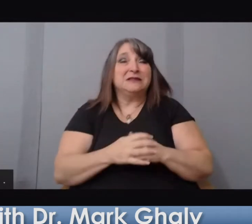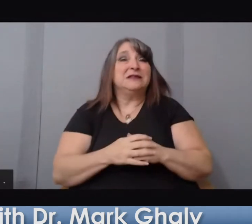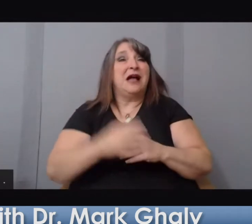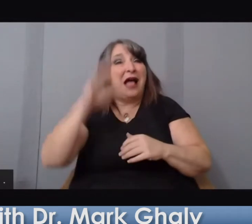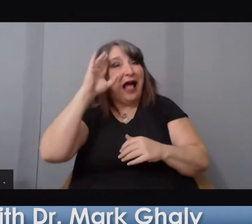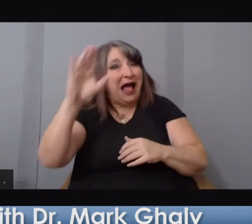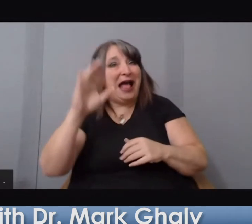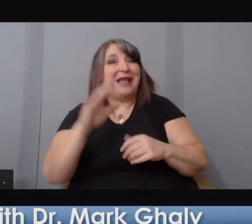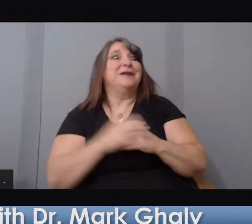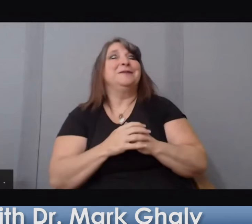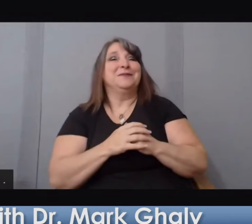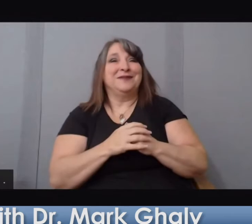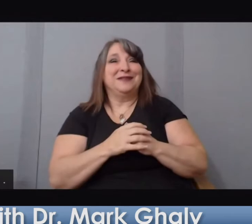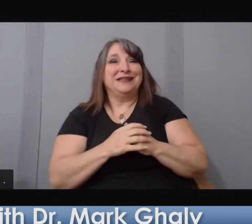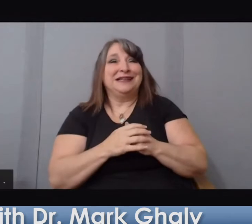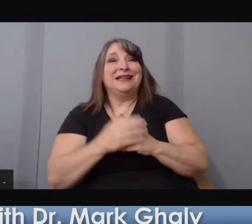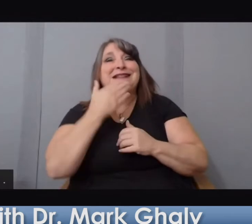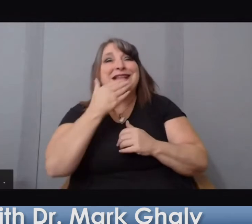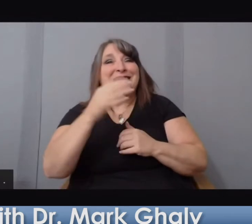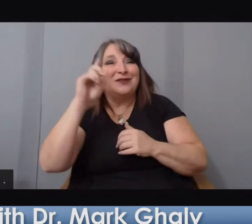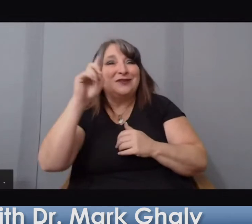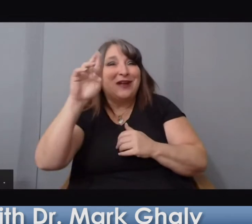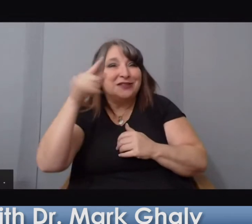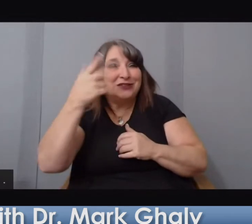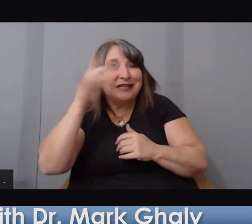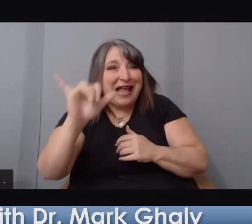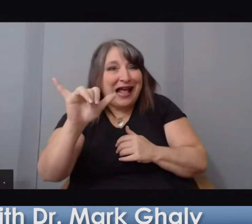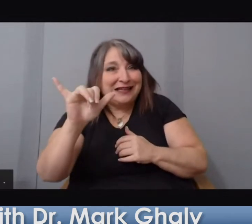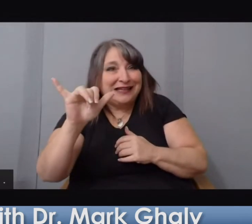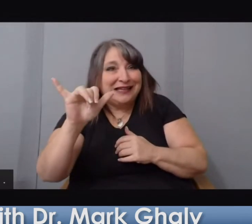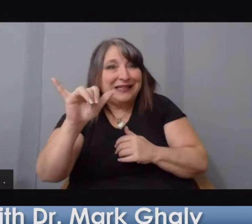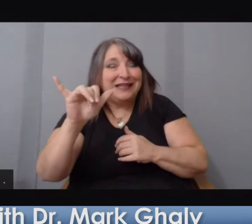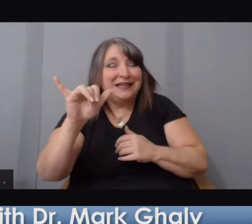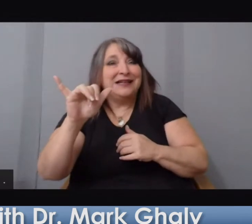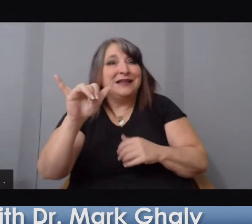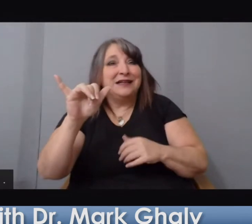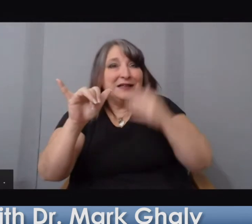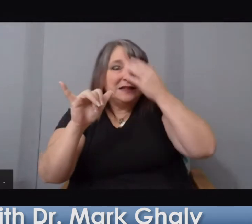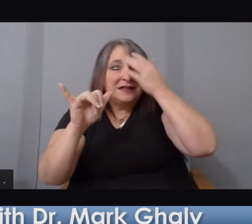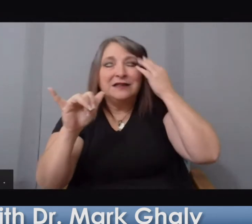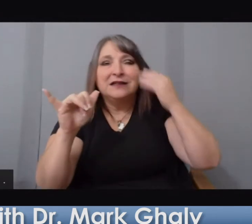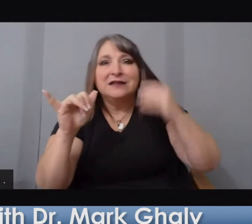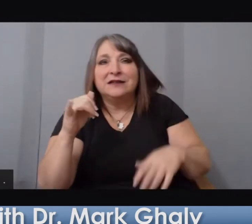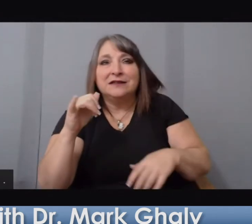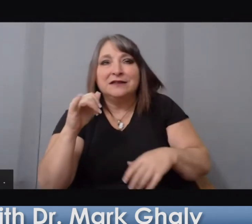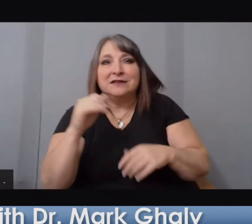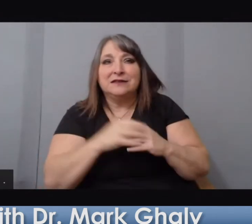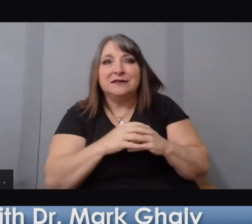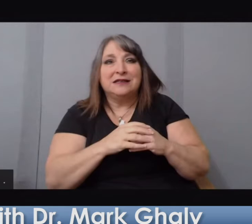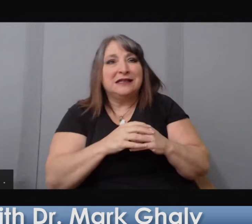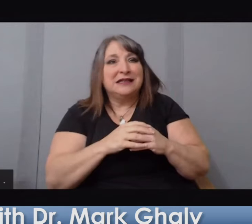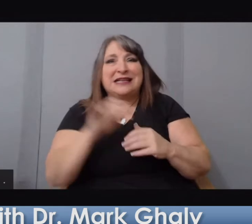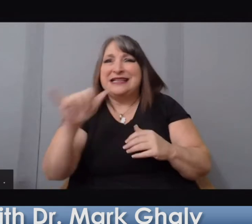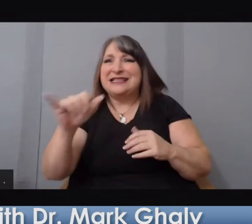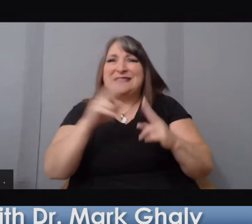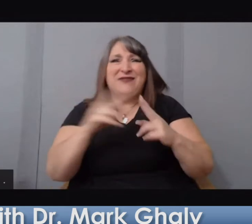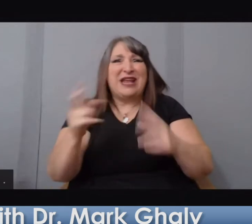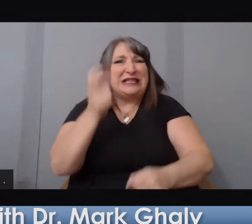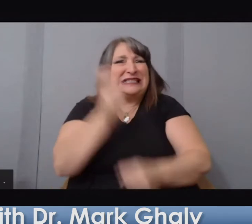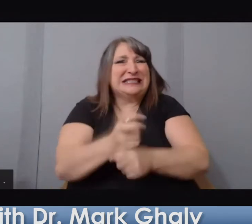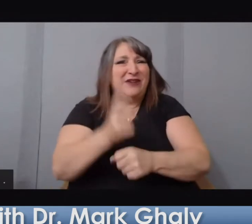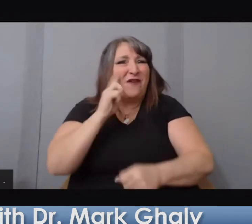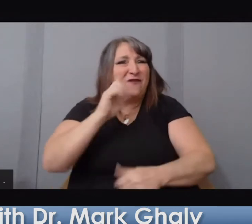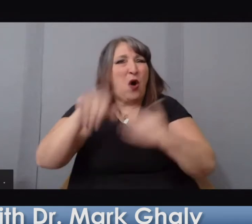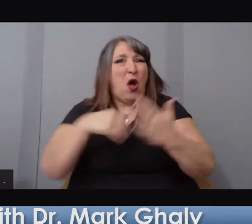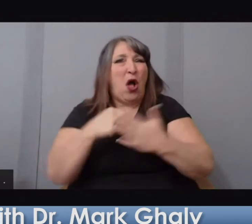Thank you very much, as always, Dr. Ghaly. Echoing some of my colleagues on this call, given how difficult it is for all of us at this point, even